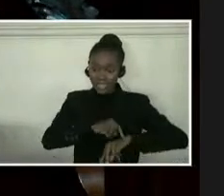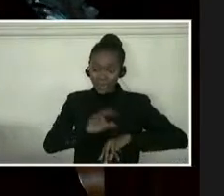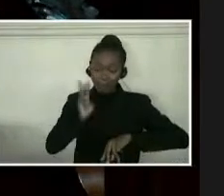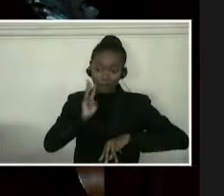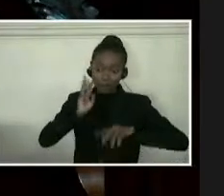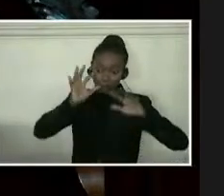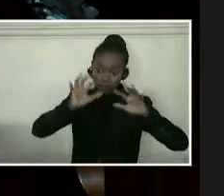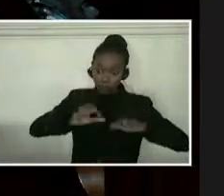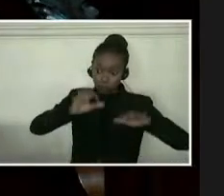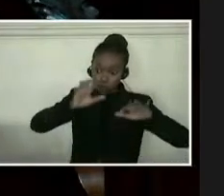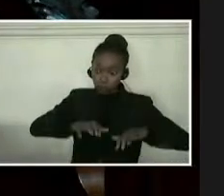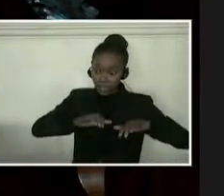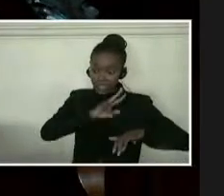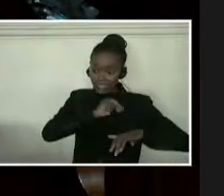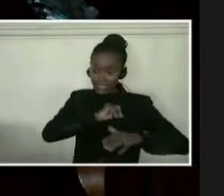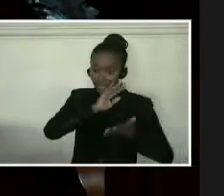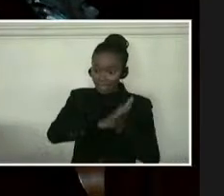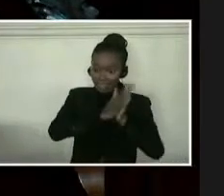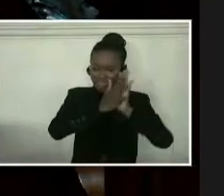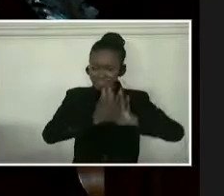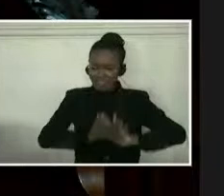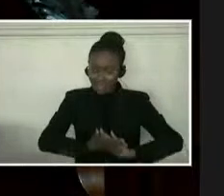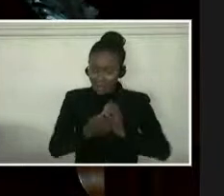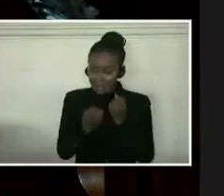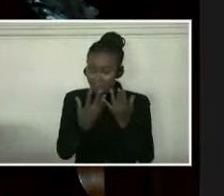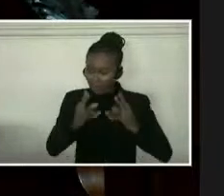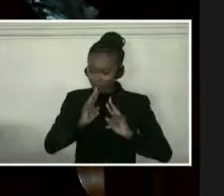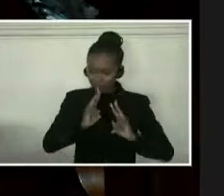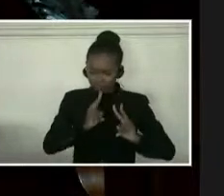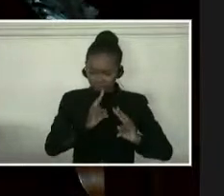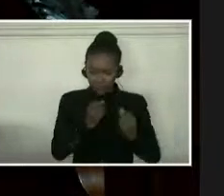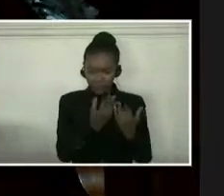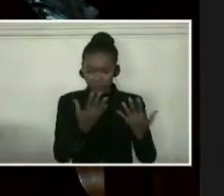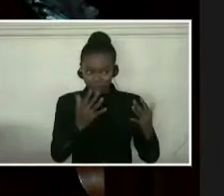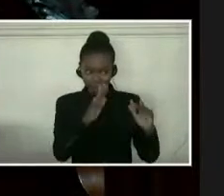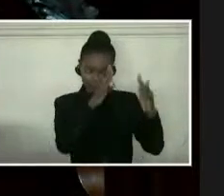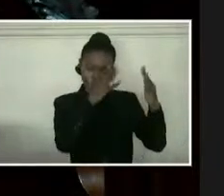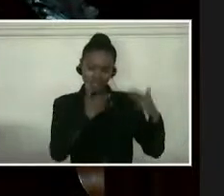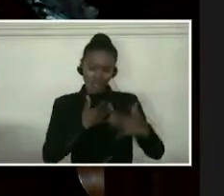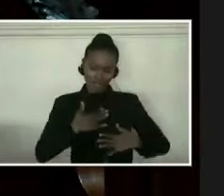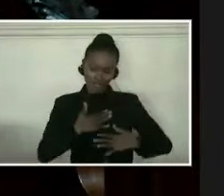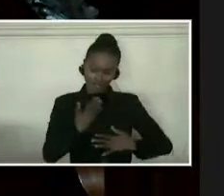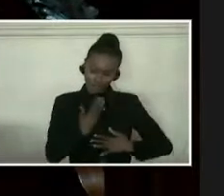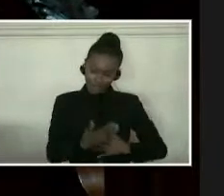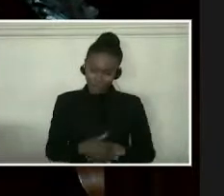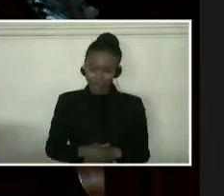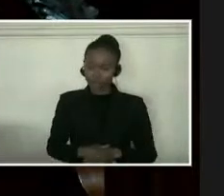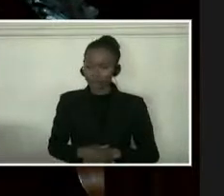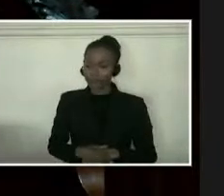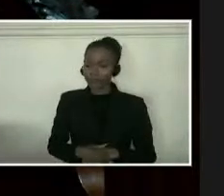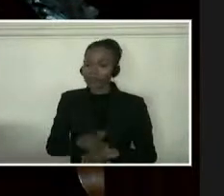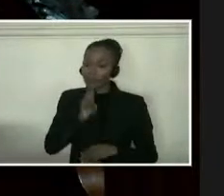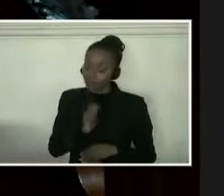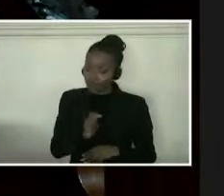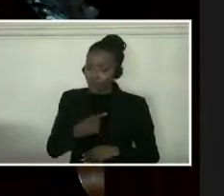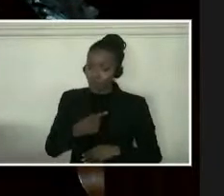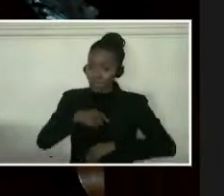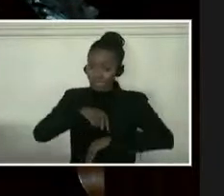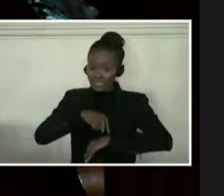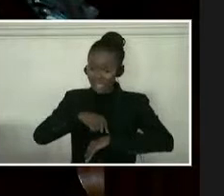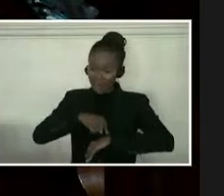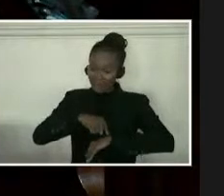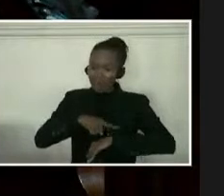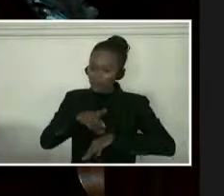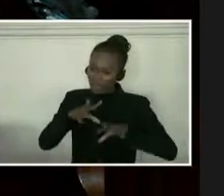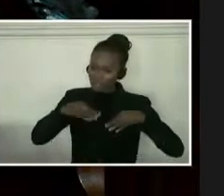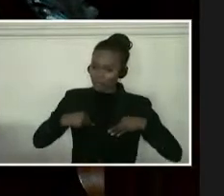have uh said before the people of kwazulu natal when we have taken the oath led by the premier of kwazulu